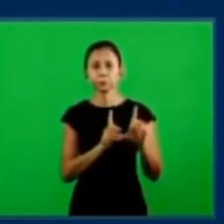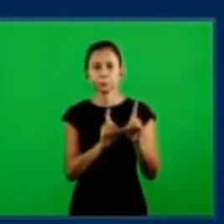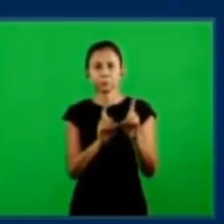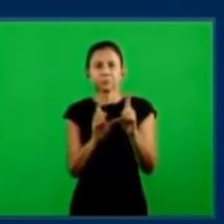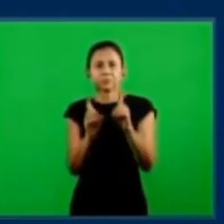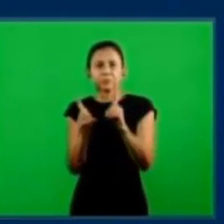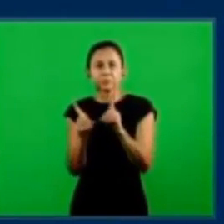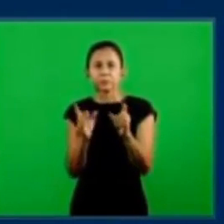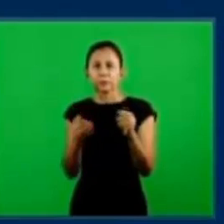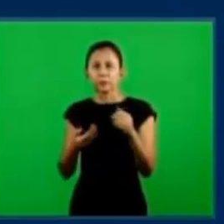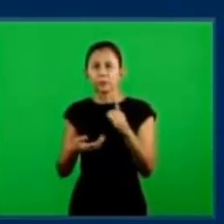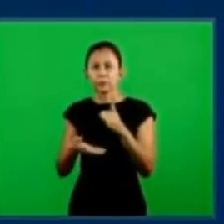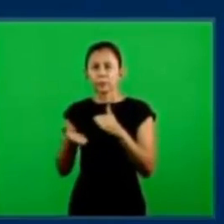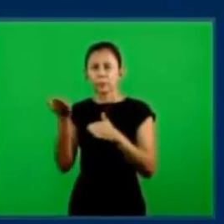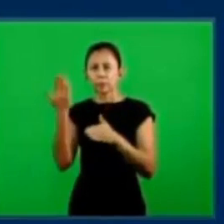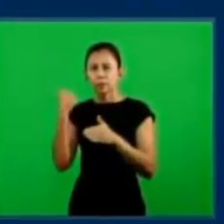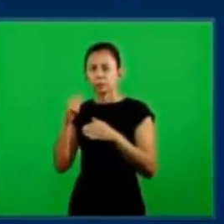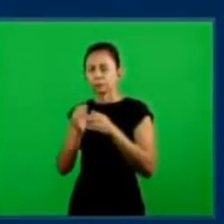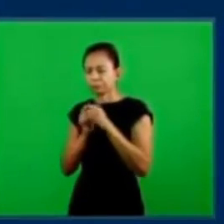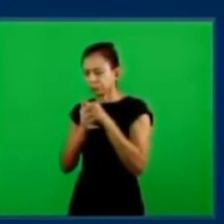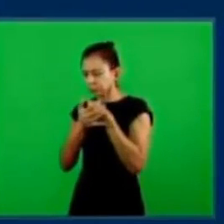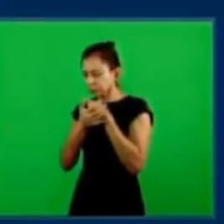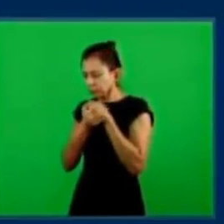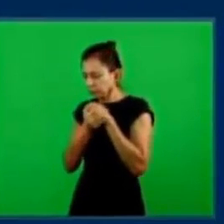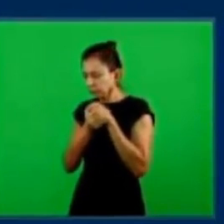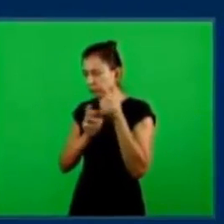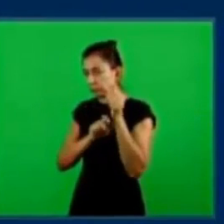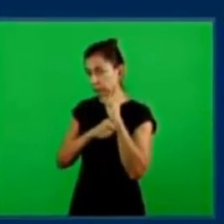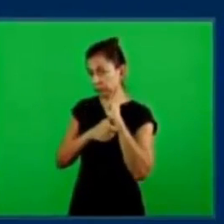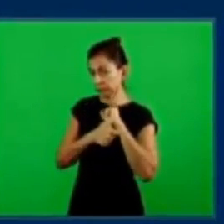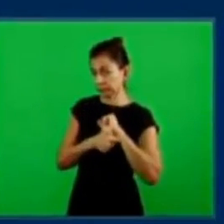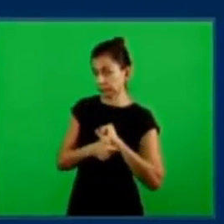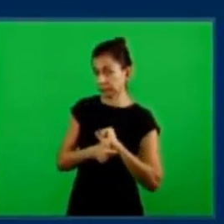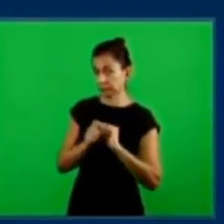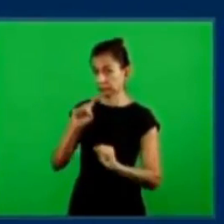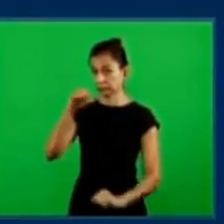the doctrine that was hidden as a mystery